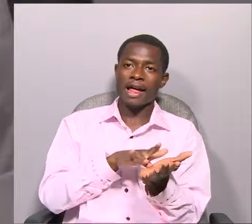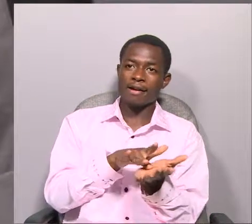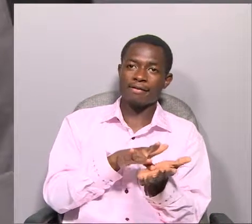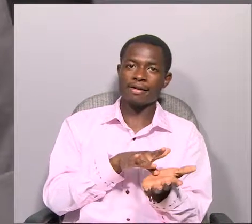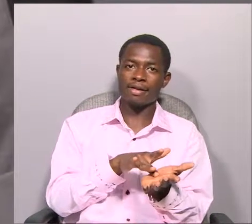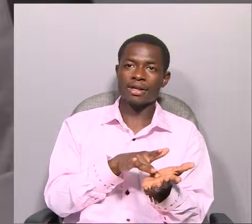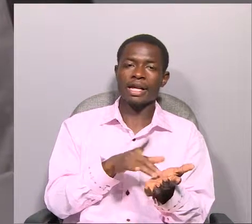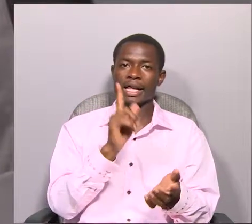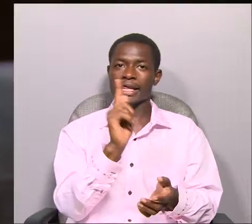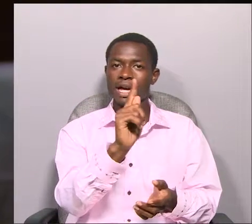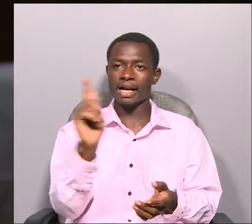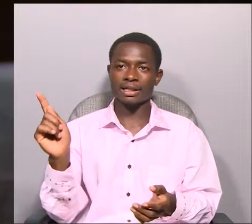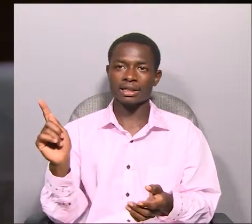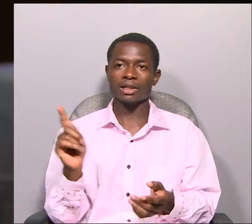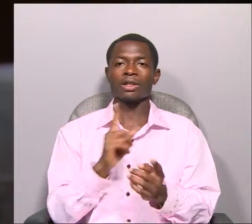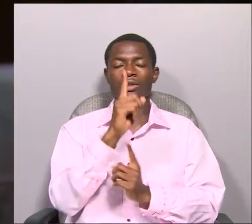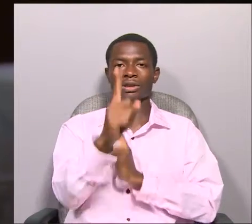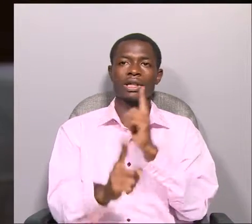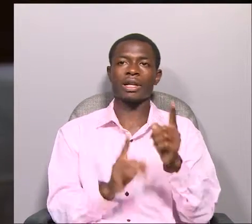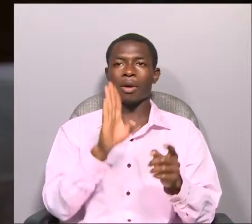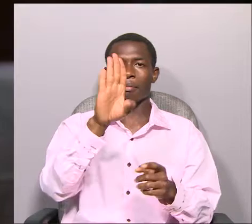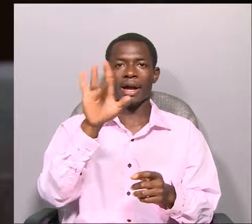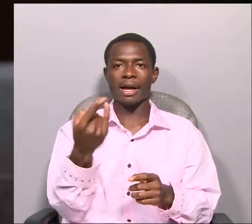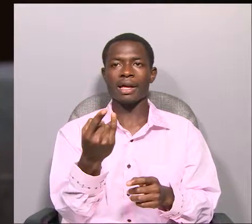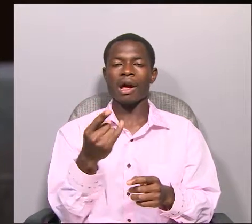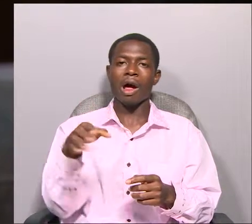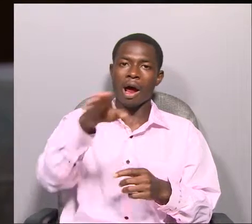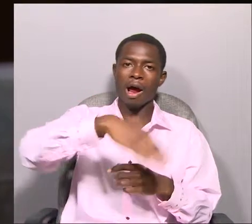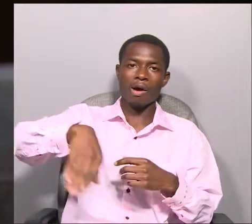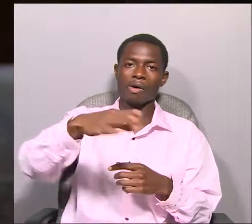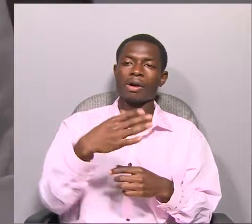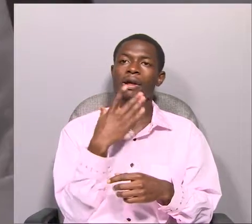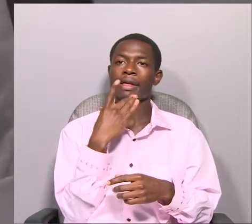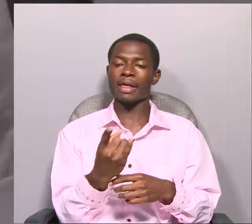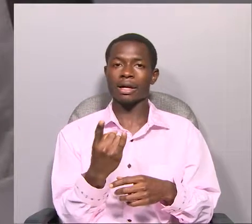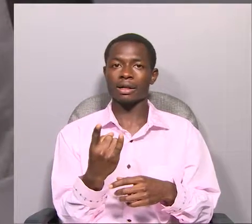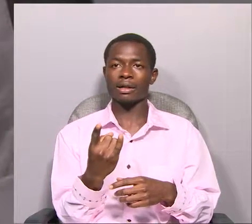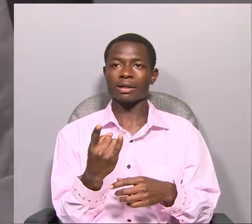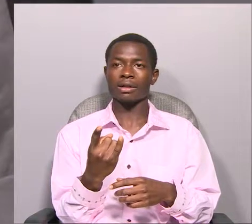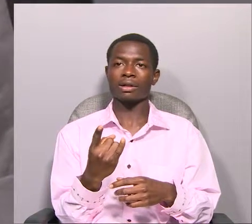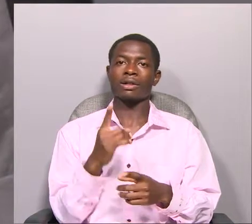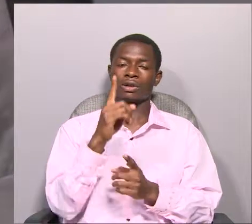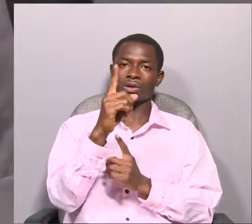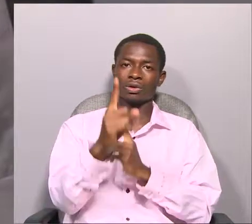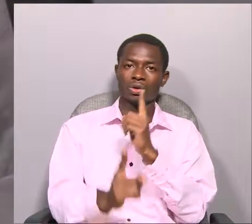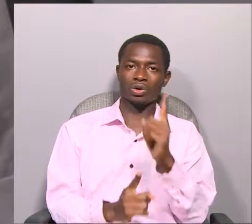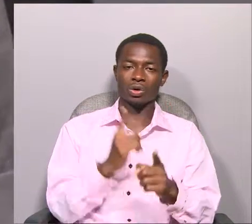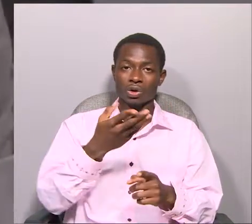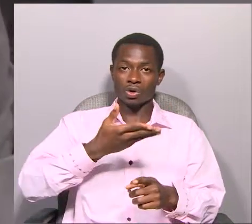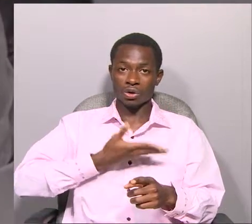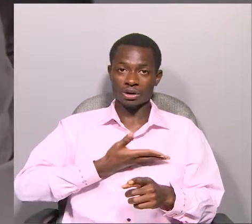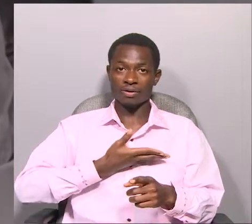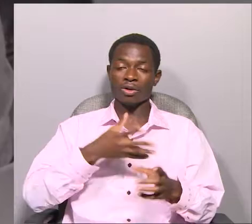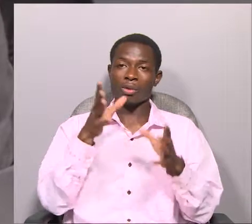everything and that is said by our young ones, you know, through their